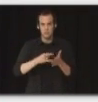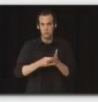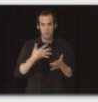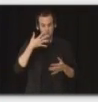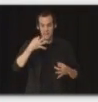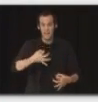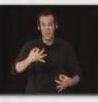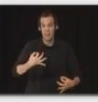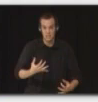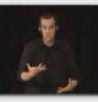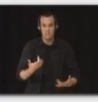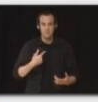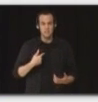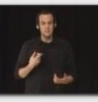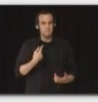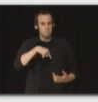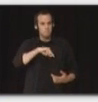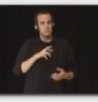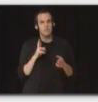technical viewpoint. And